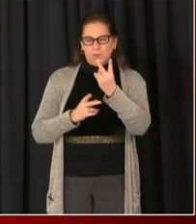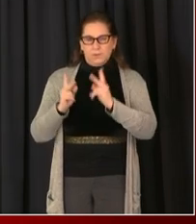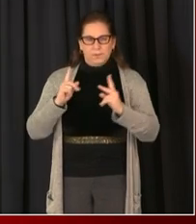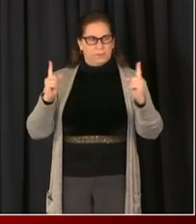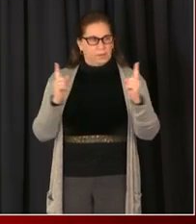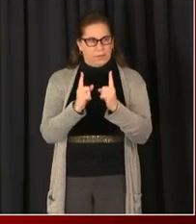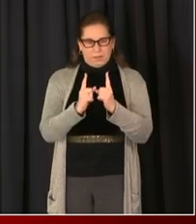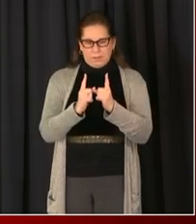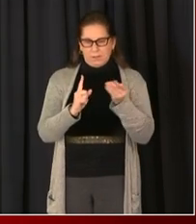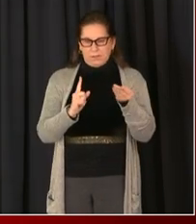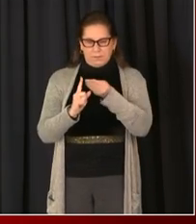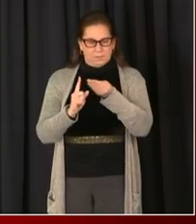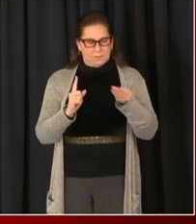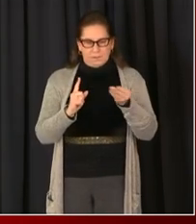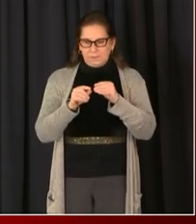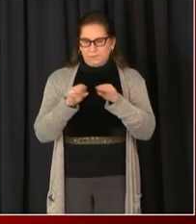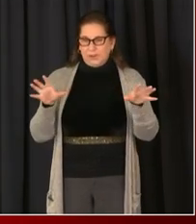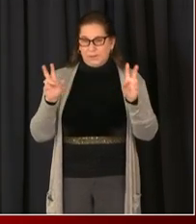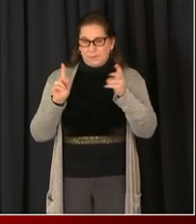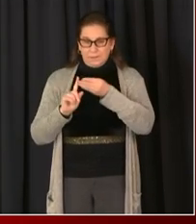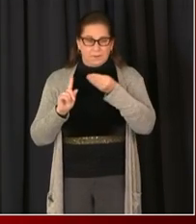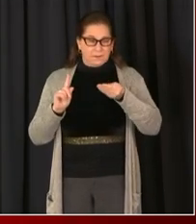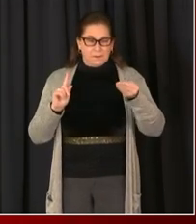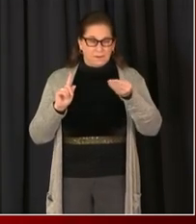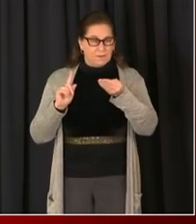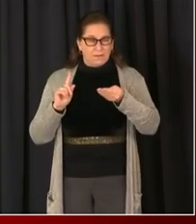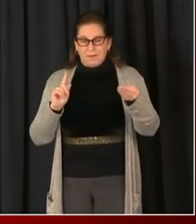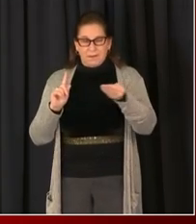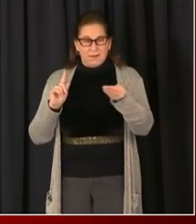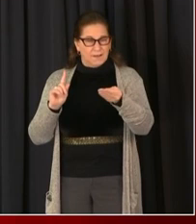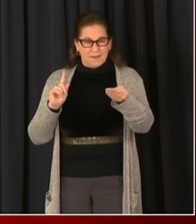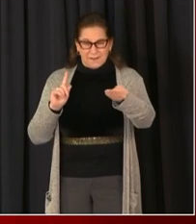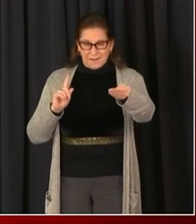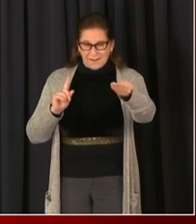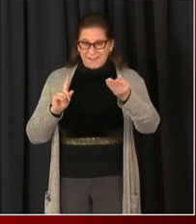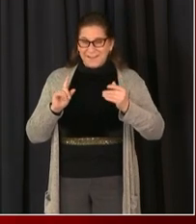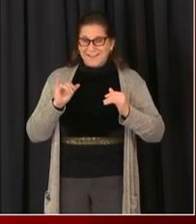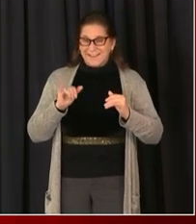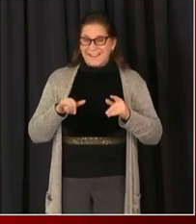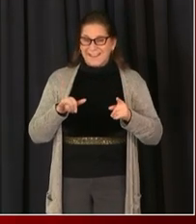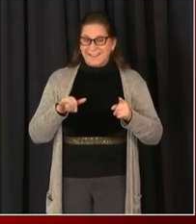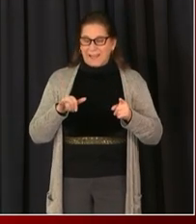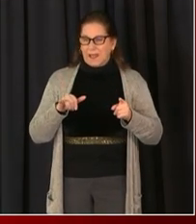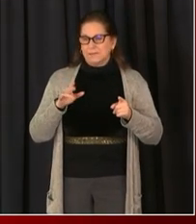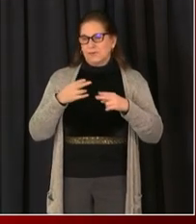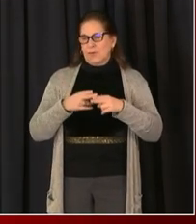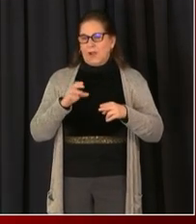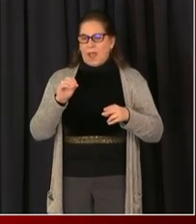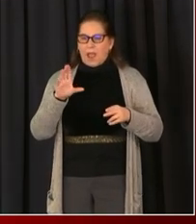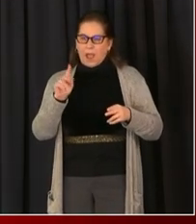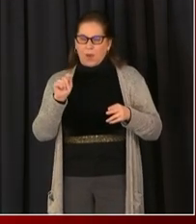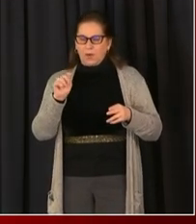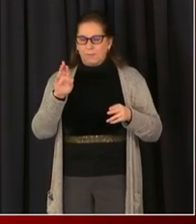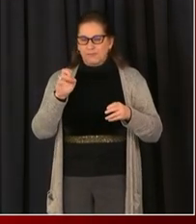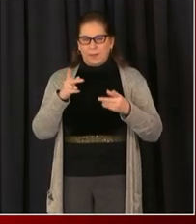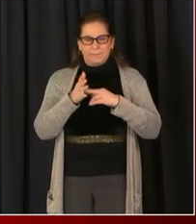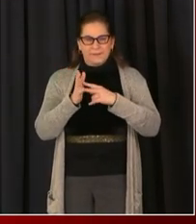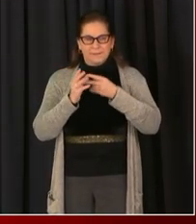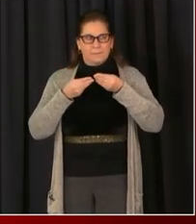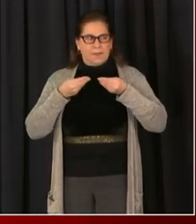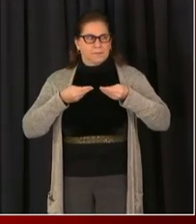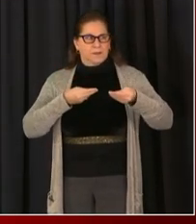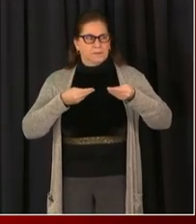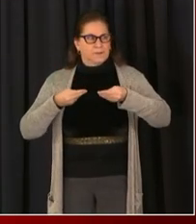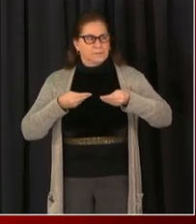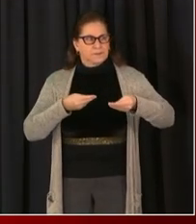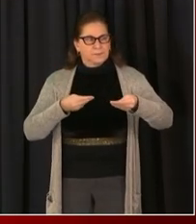a defined location within a 14-day period. You'll remember that based on recent